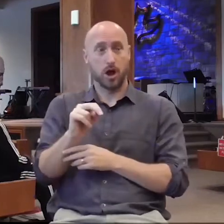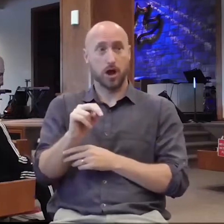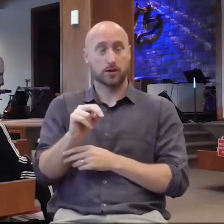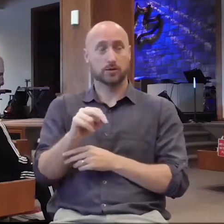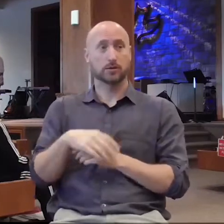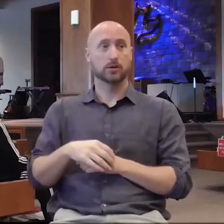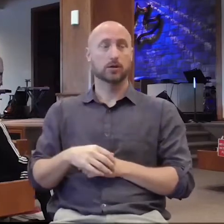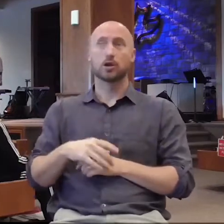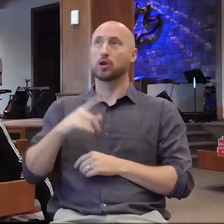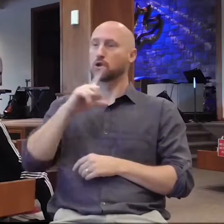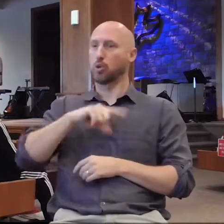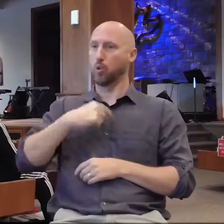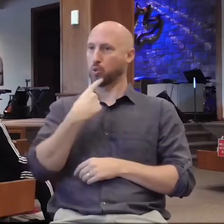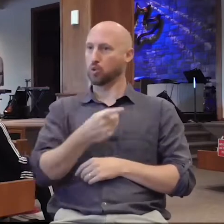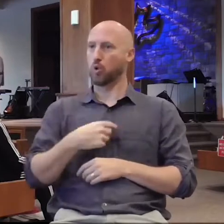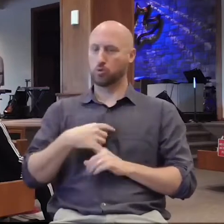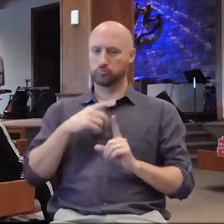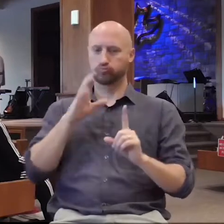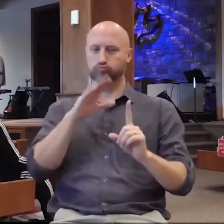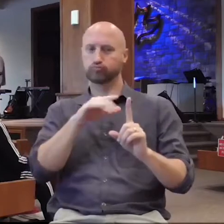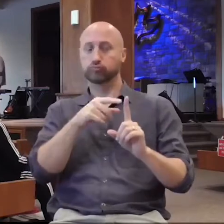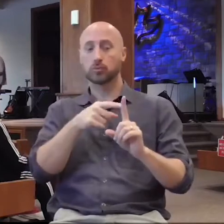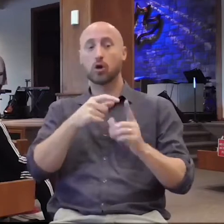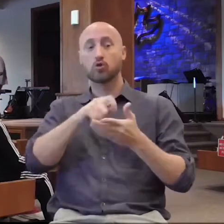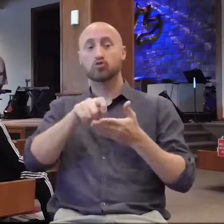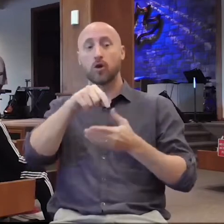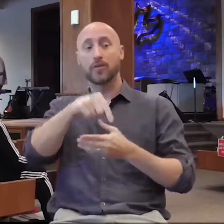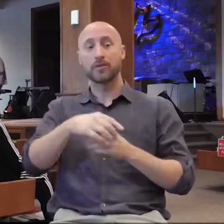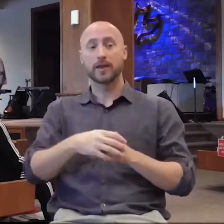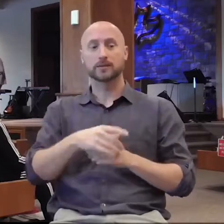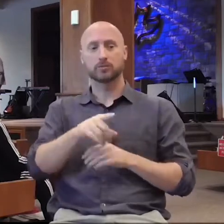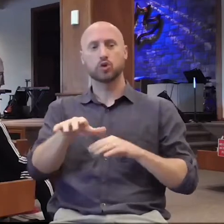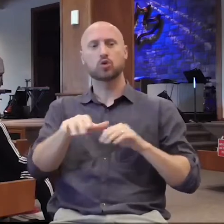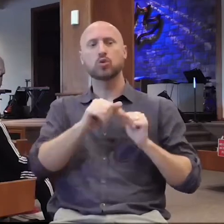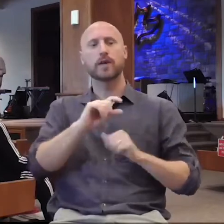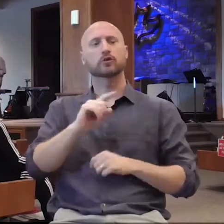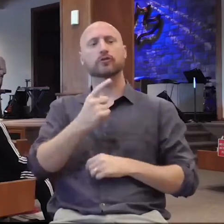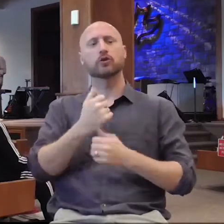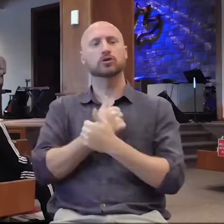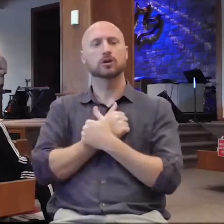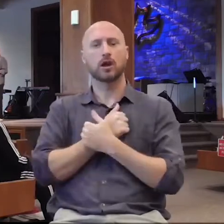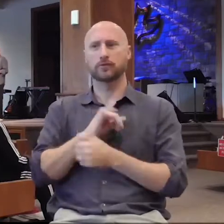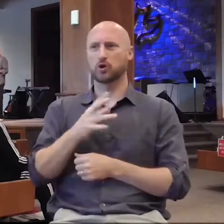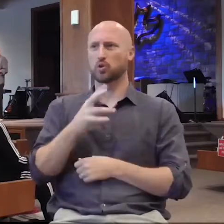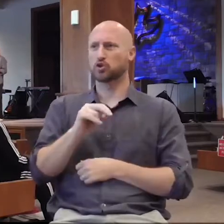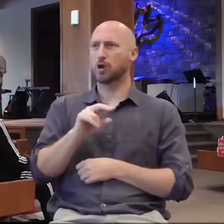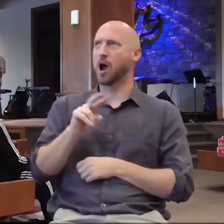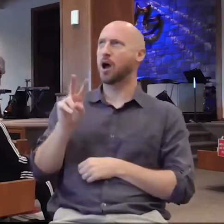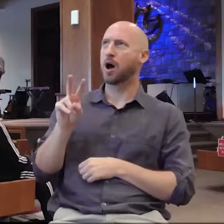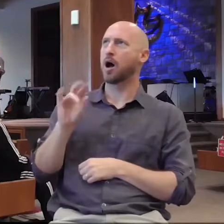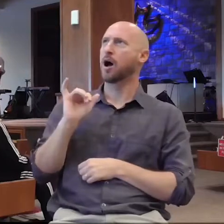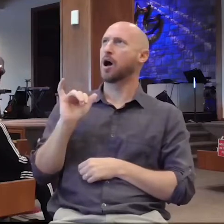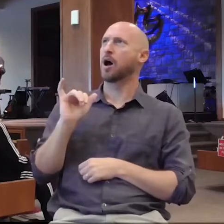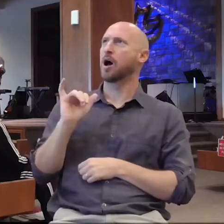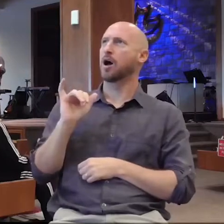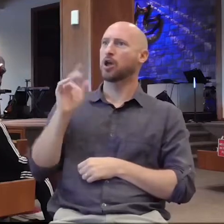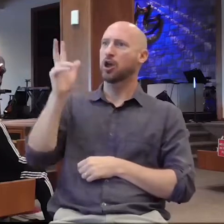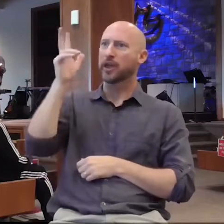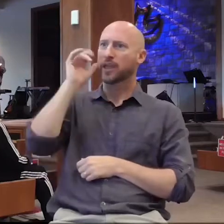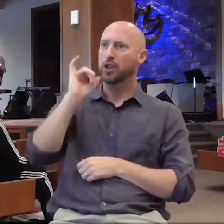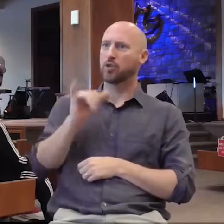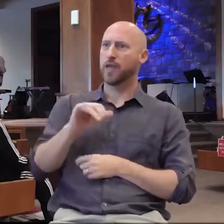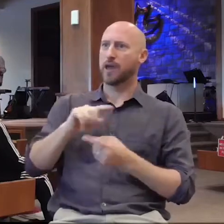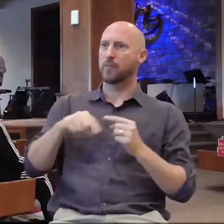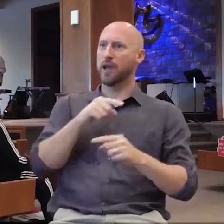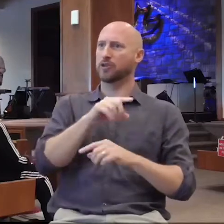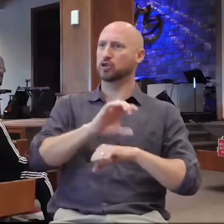church. Really? You know, you've left your first love. John must be heartbroken to hear that about this church, because in his gospel, he